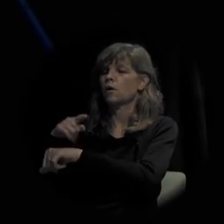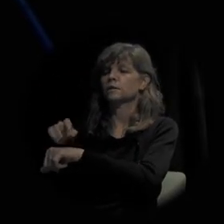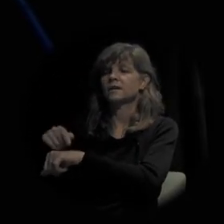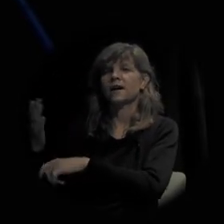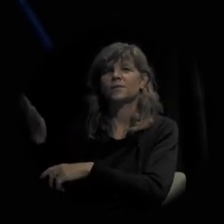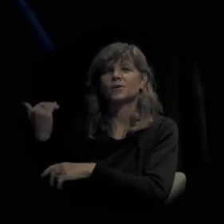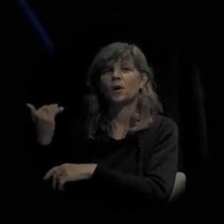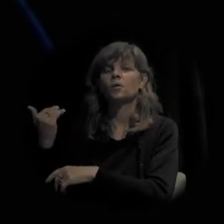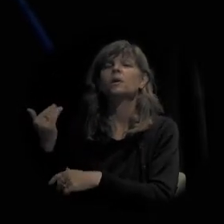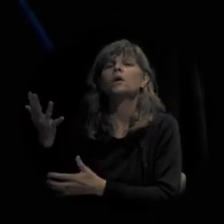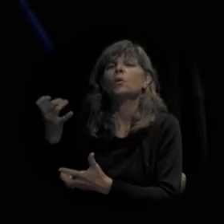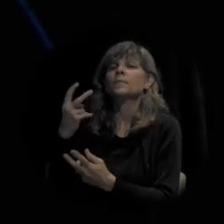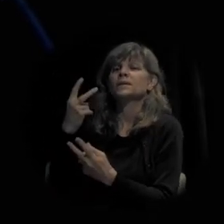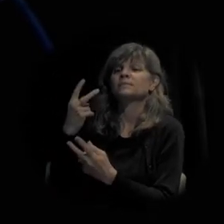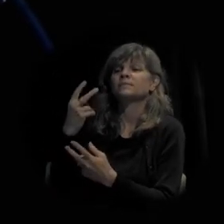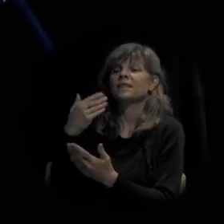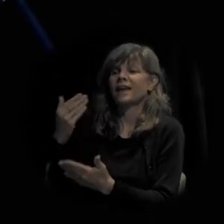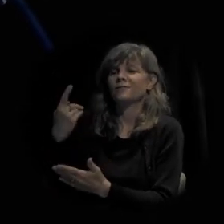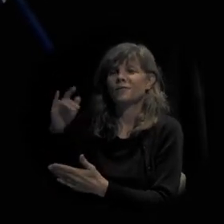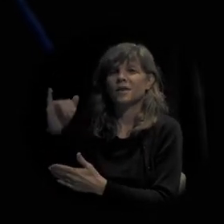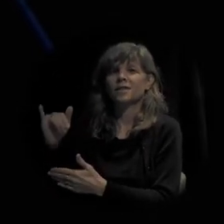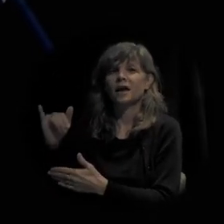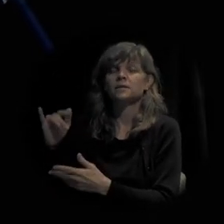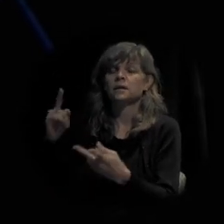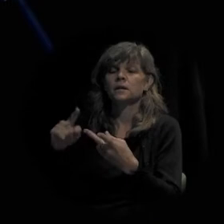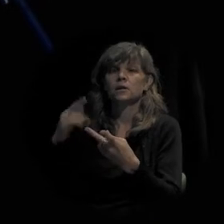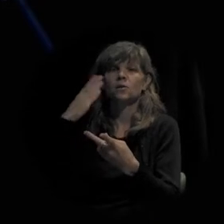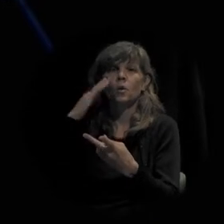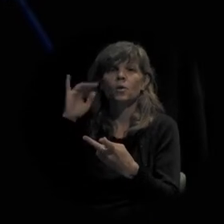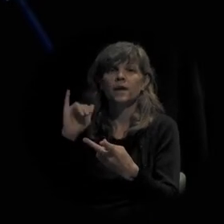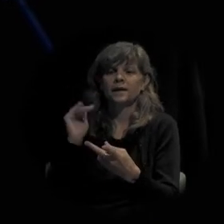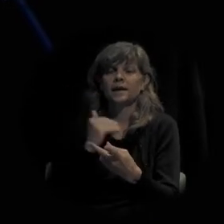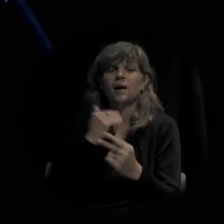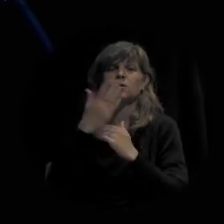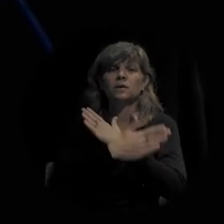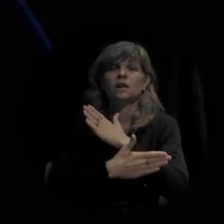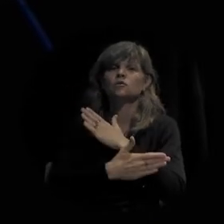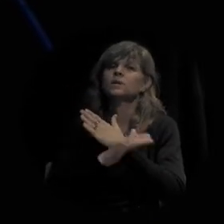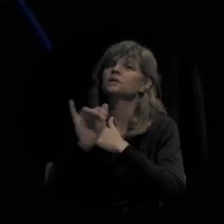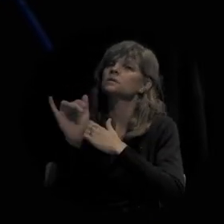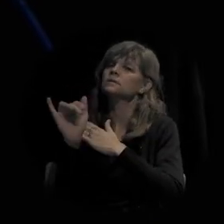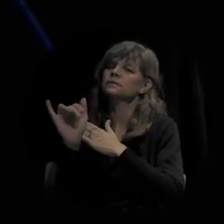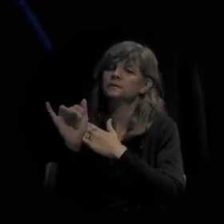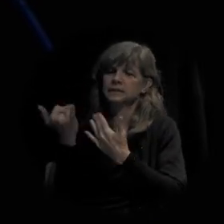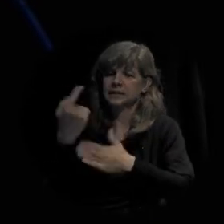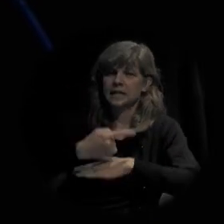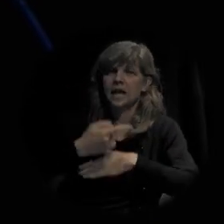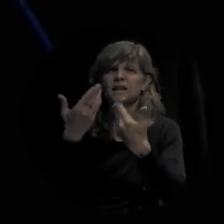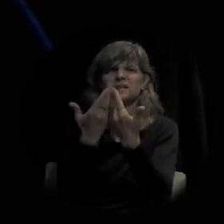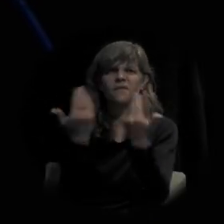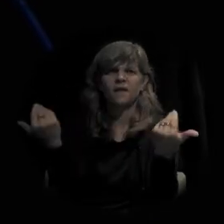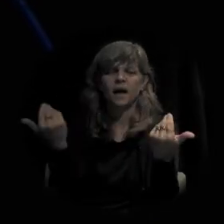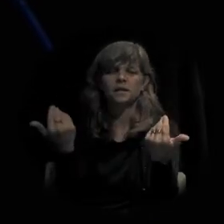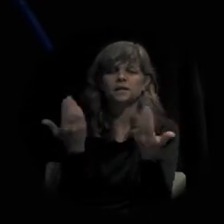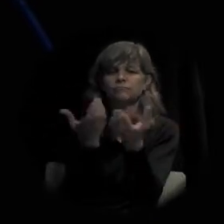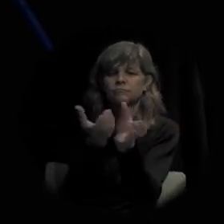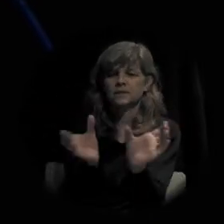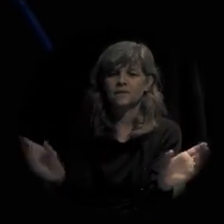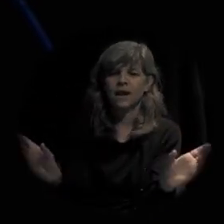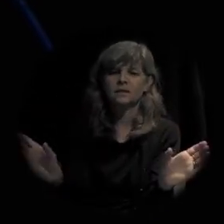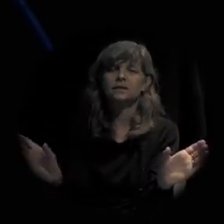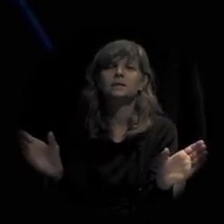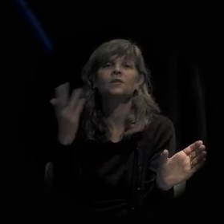for that, we also know that our country is divided like never before. and even our churches are divided. But